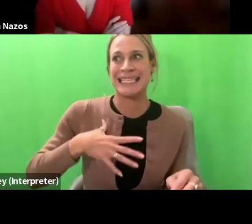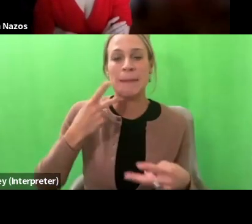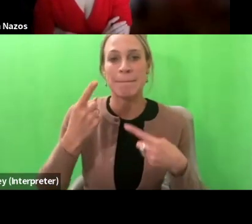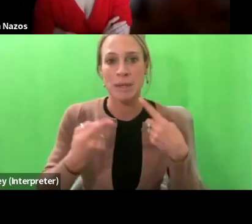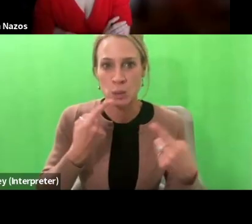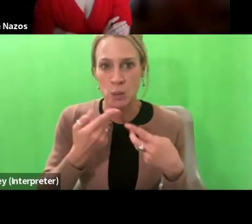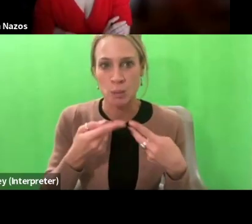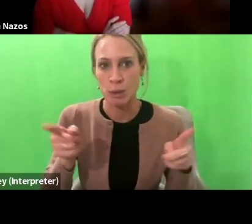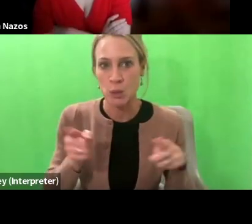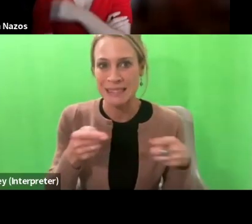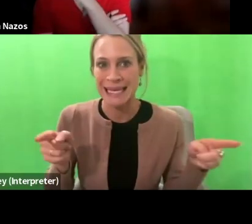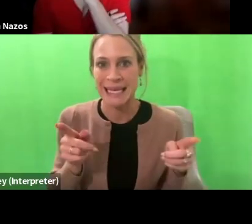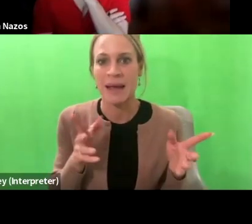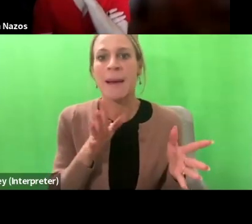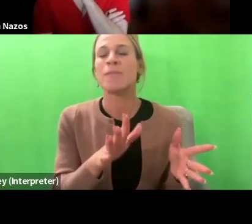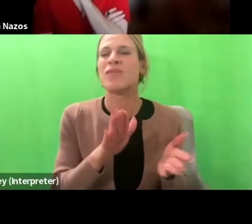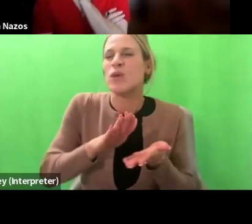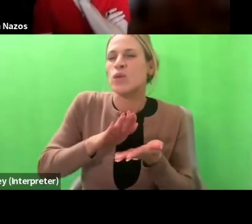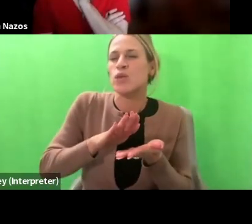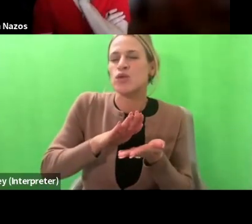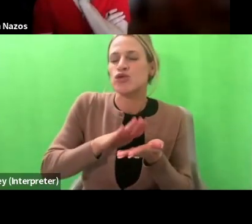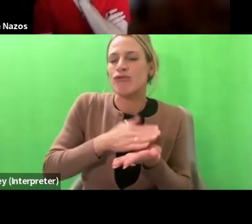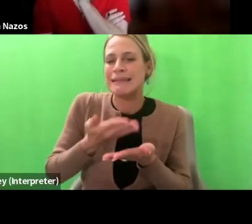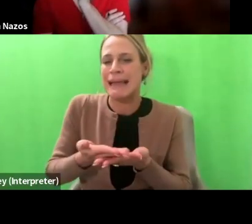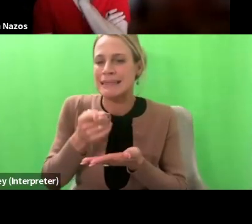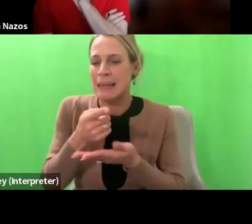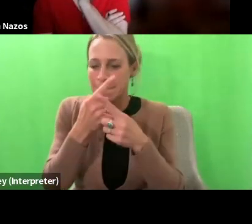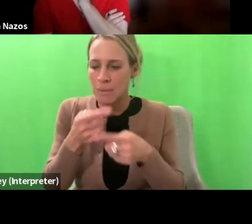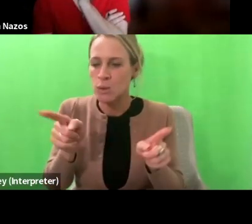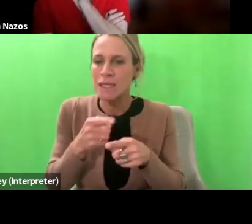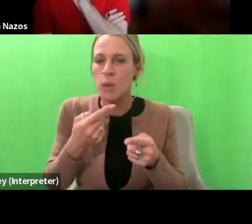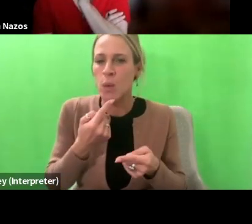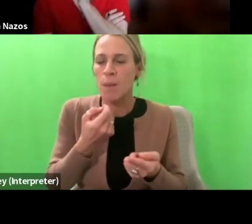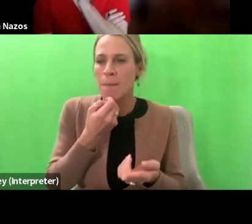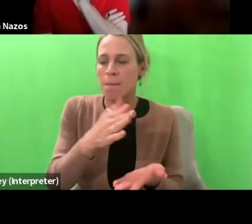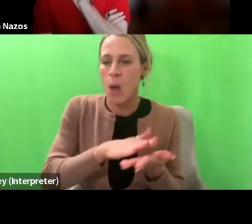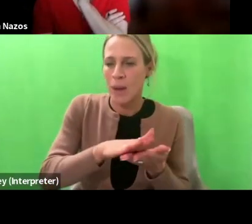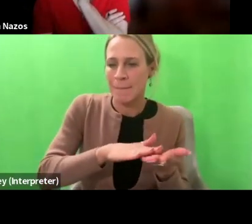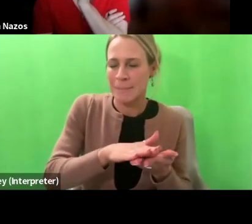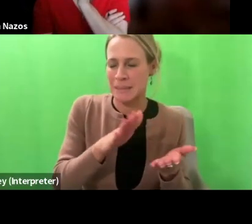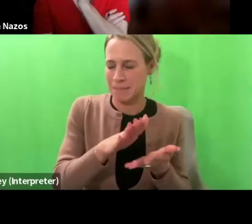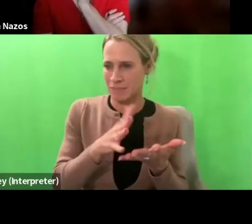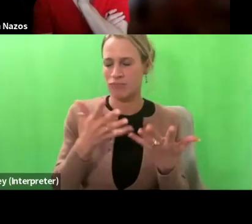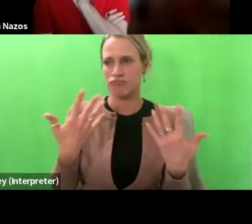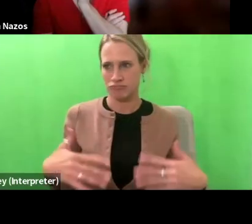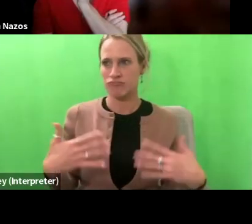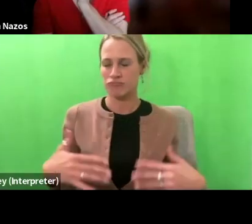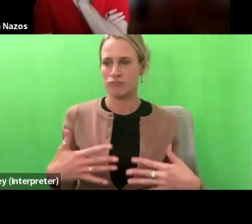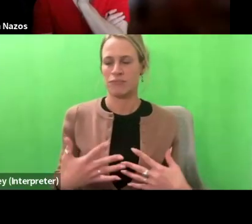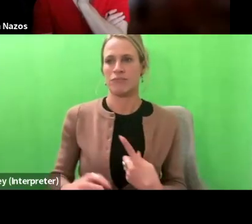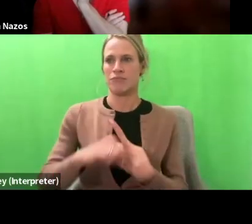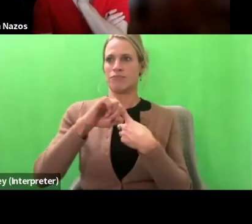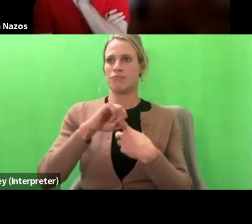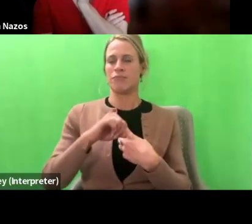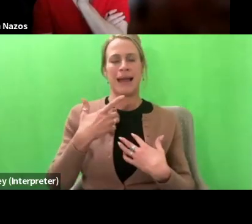was in translating some of the prose poems from Phoebe's Rhapsodia that I was able to suddenly find